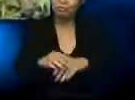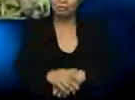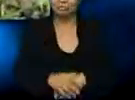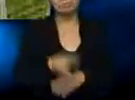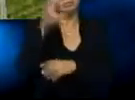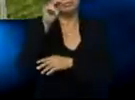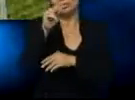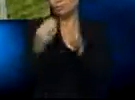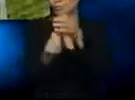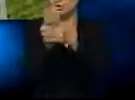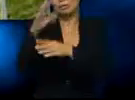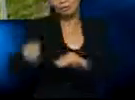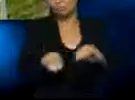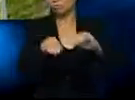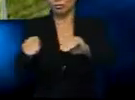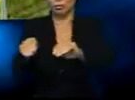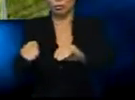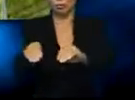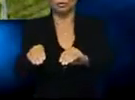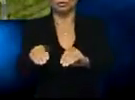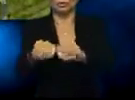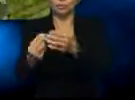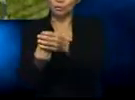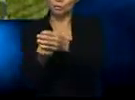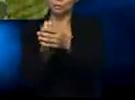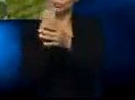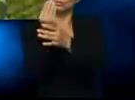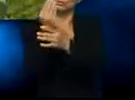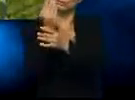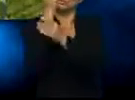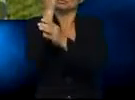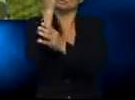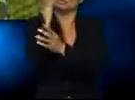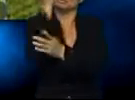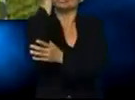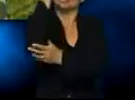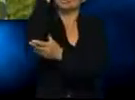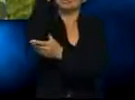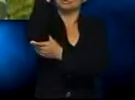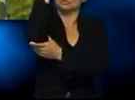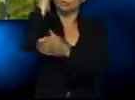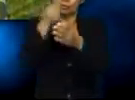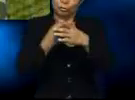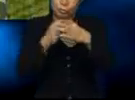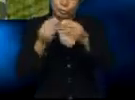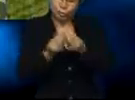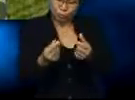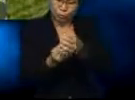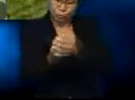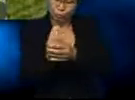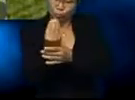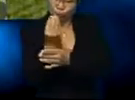No, they can't. The shoot of a plant pushes its way through soil as it grows out of a